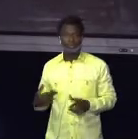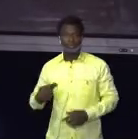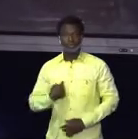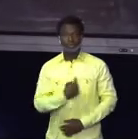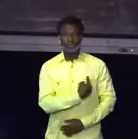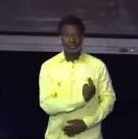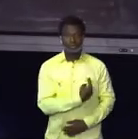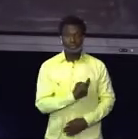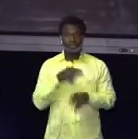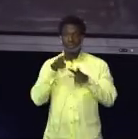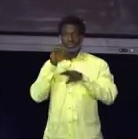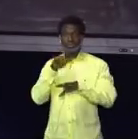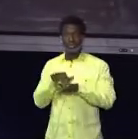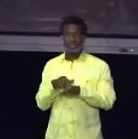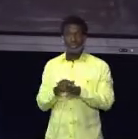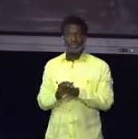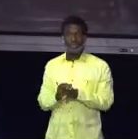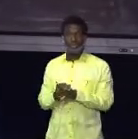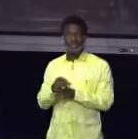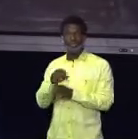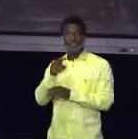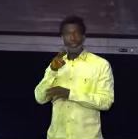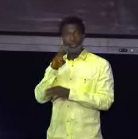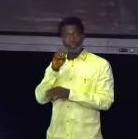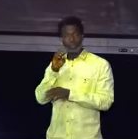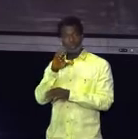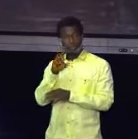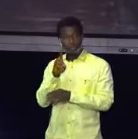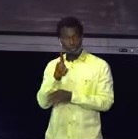Now let's look at would and should.